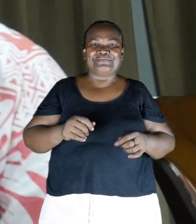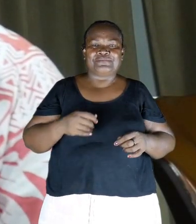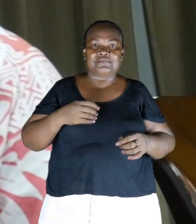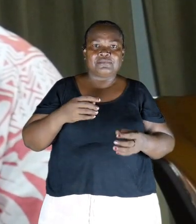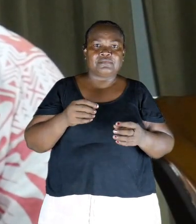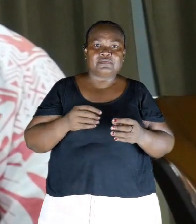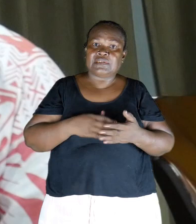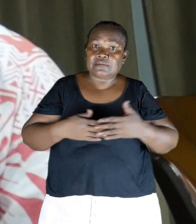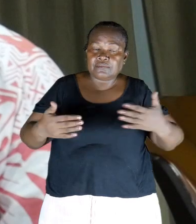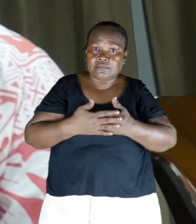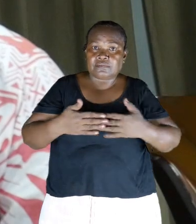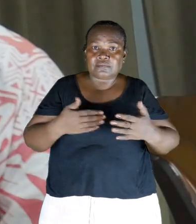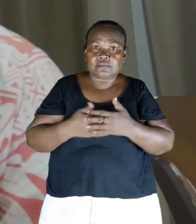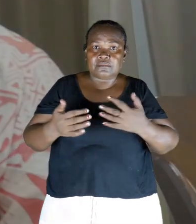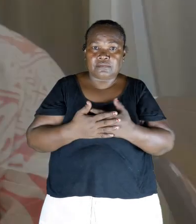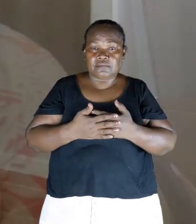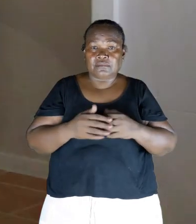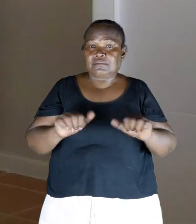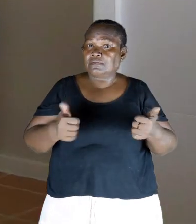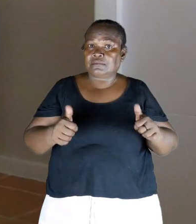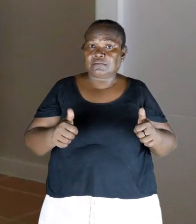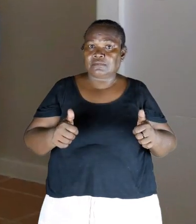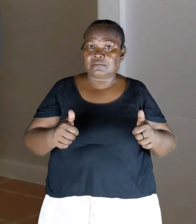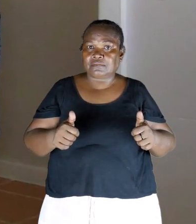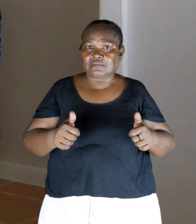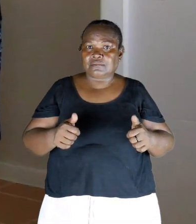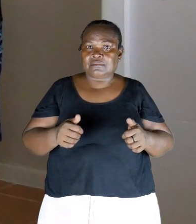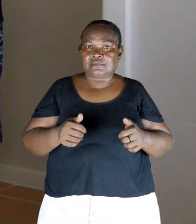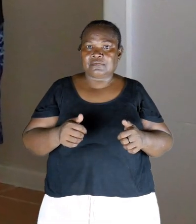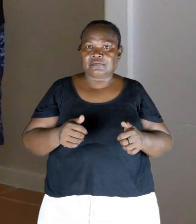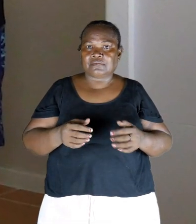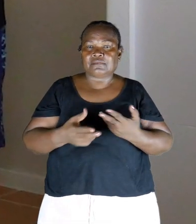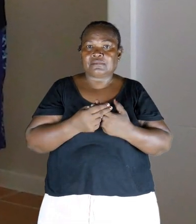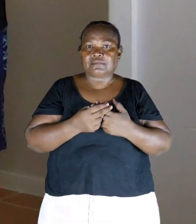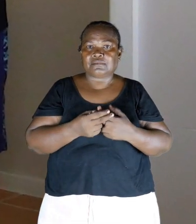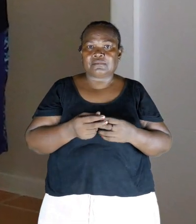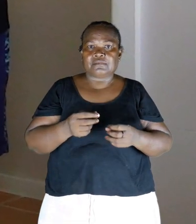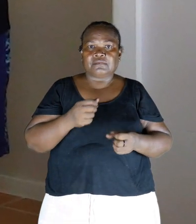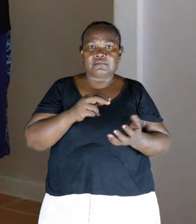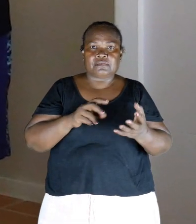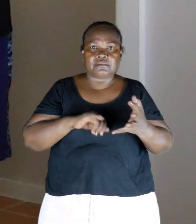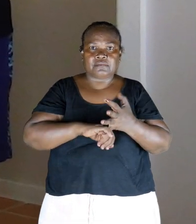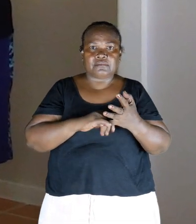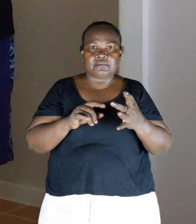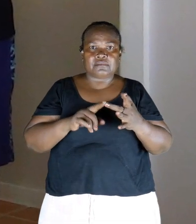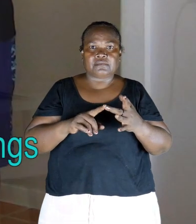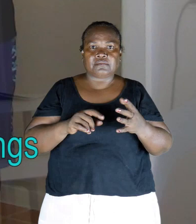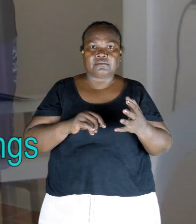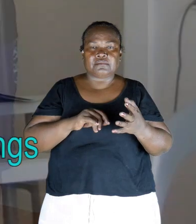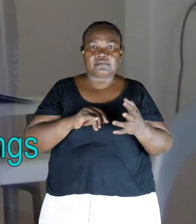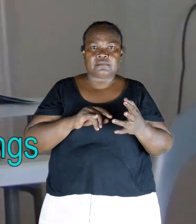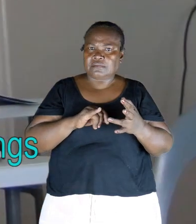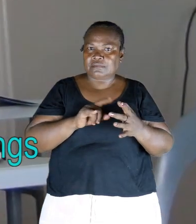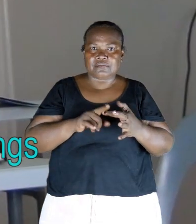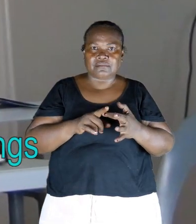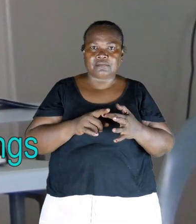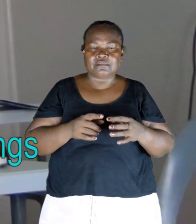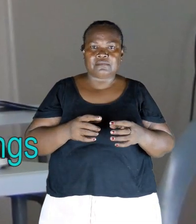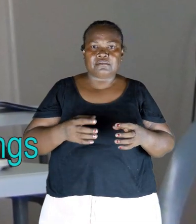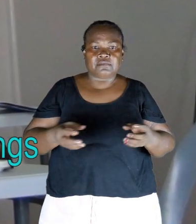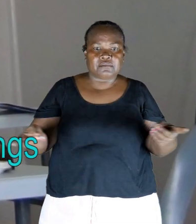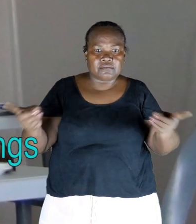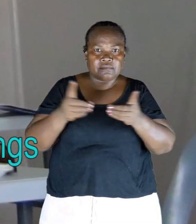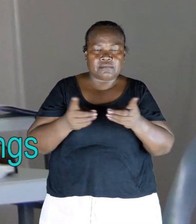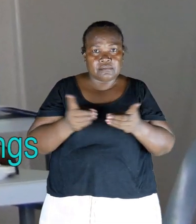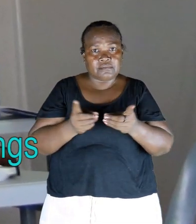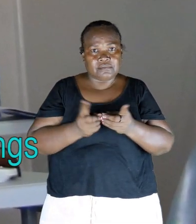other CSOs, some DSE, SIDT, TSI, with other CSOs. Mivala come together